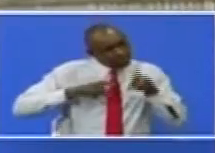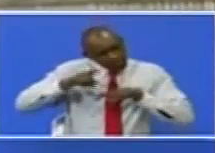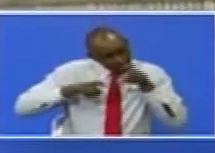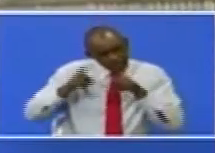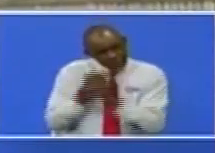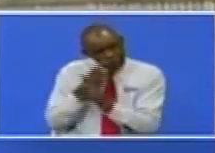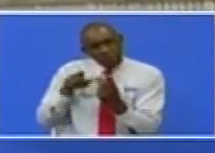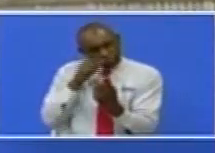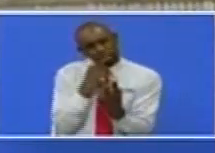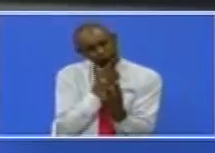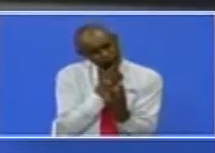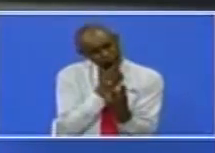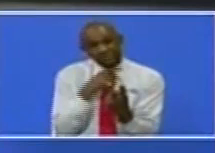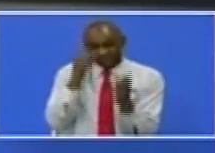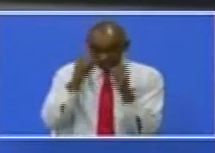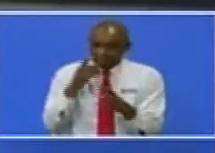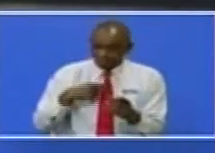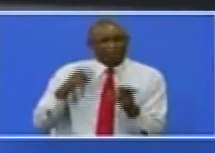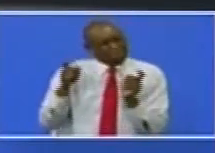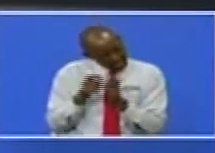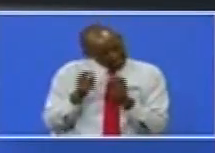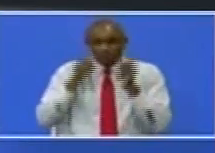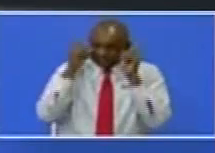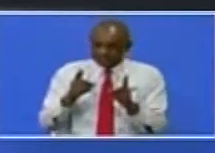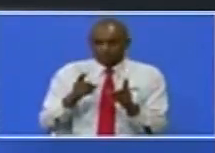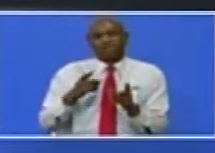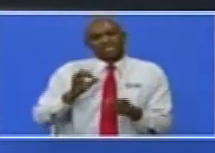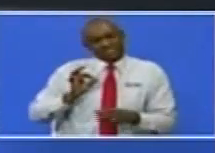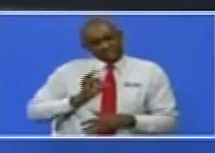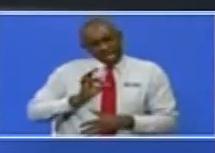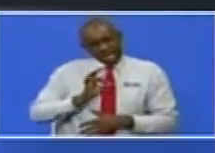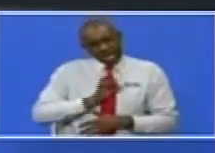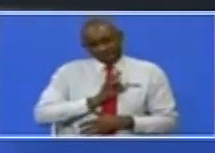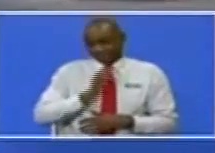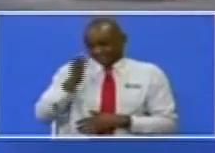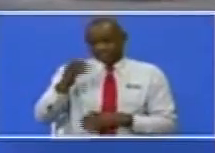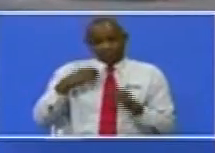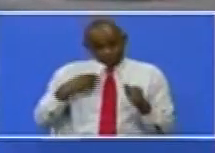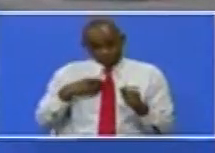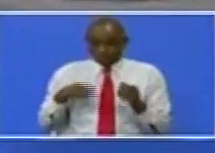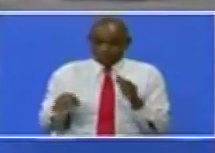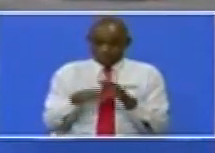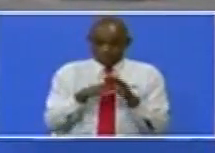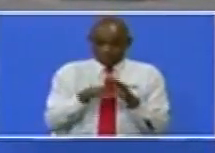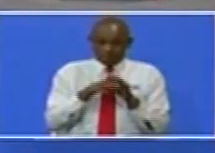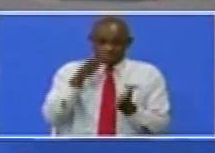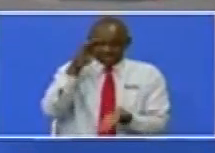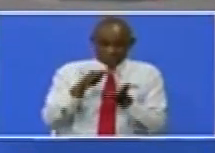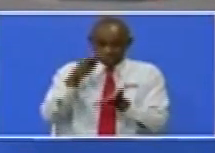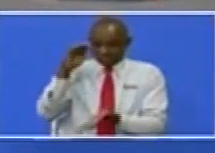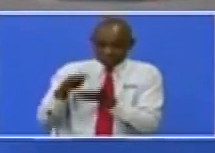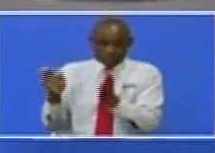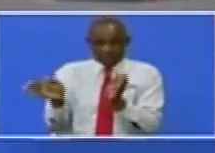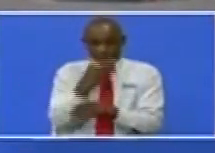various options, came to the painful decision that part of the required overhead savings would be derived derived from a decrease in